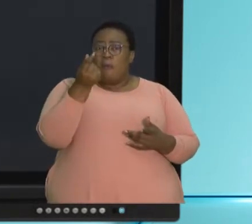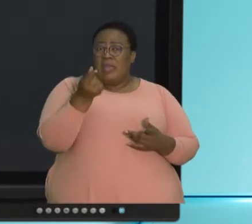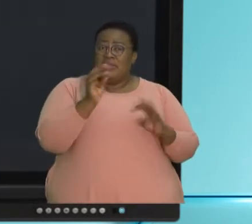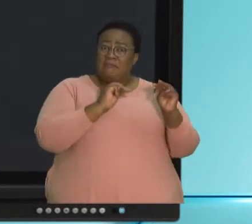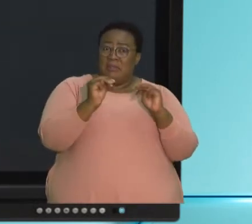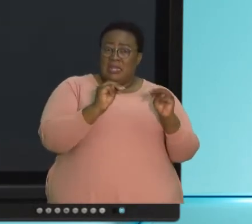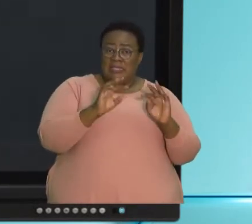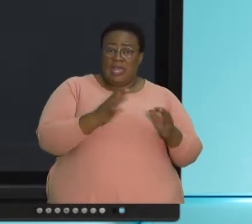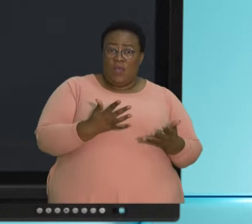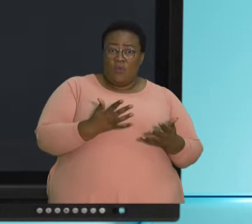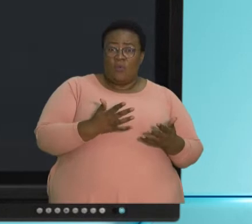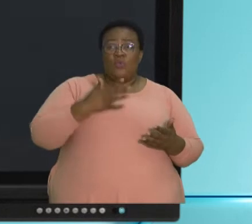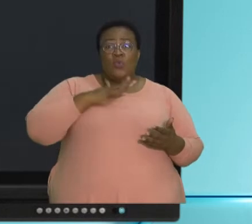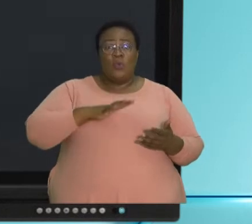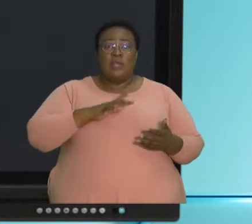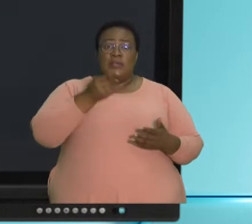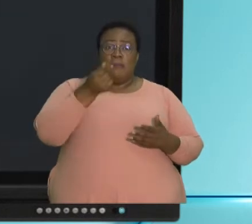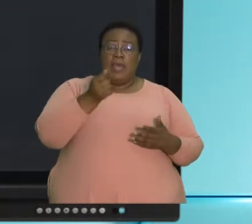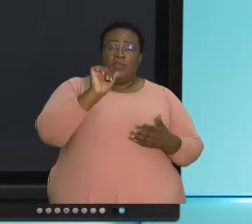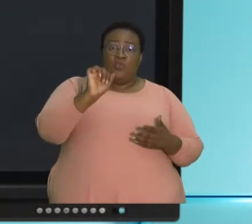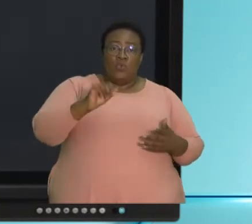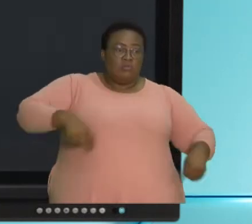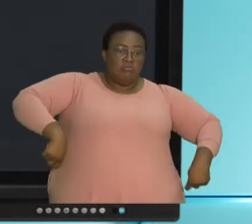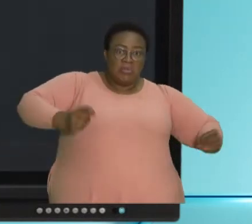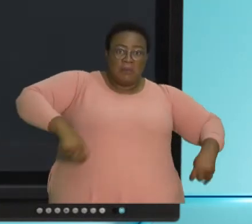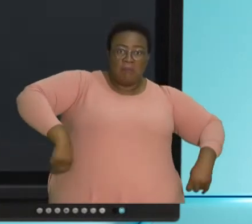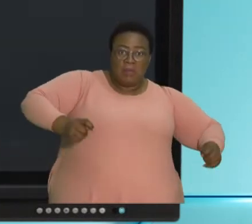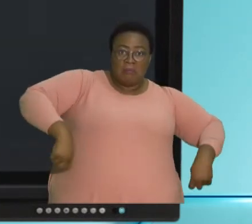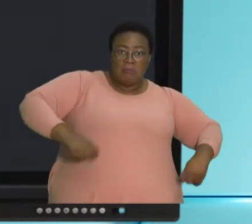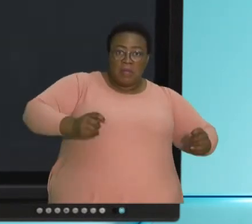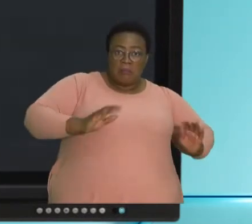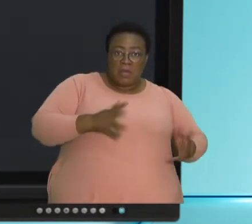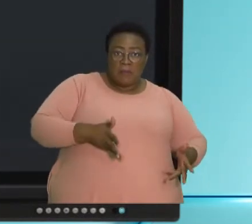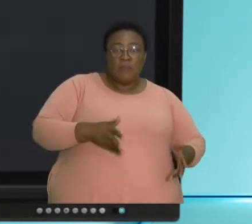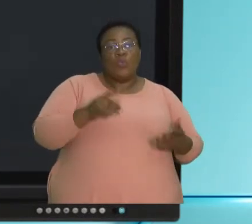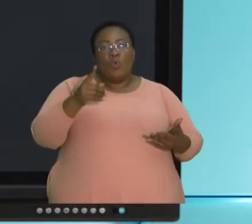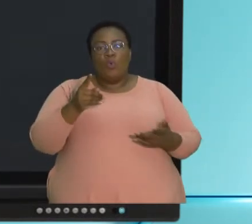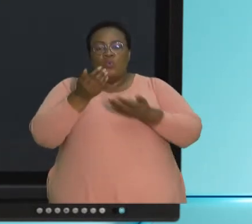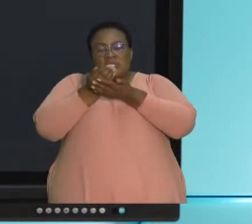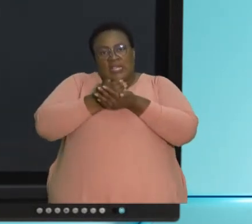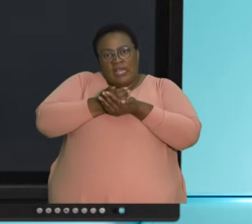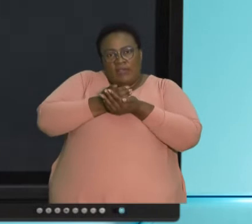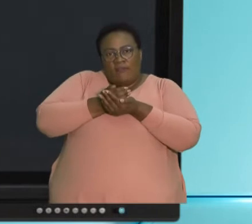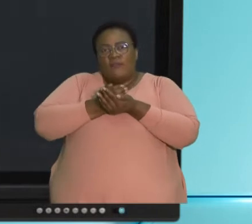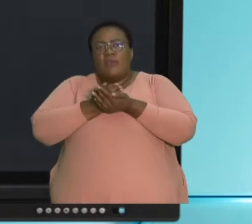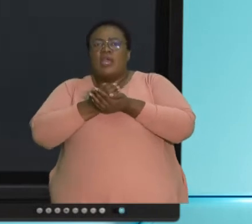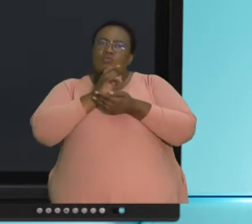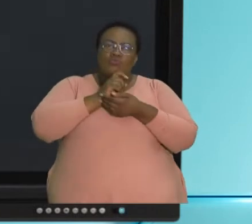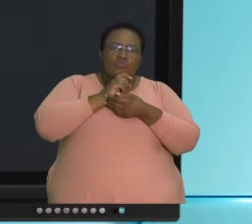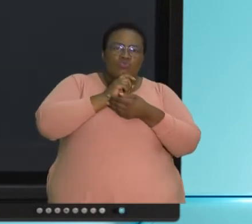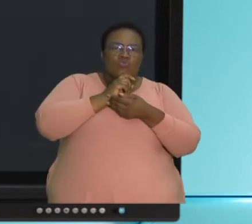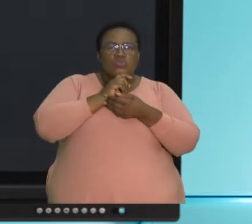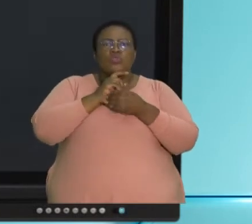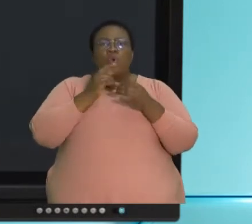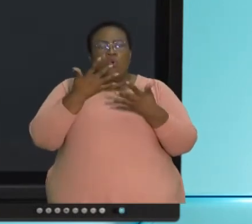you just only want your money to go out, or do you want your money to stay while you are using it as well, or do you want it to